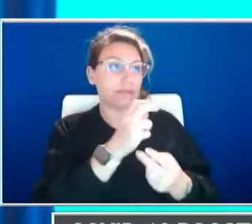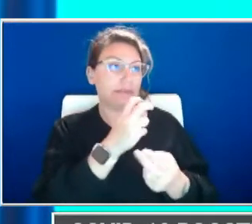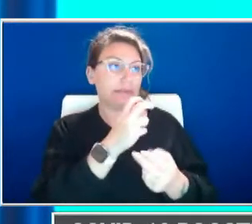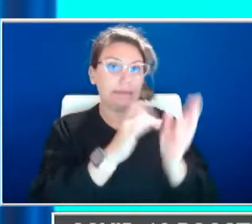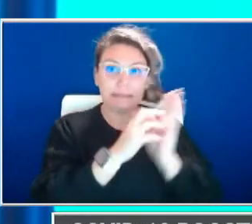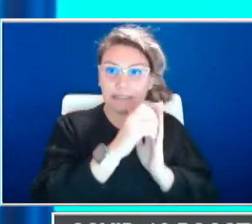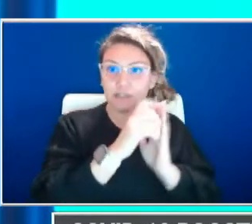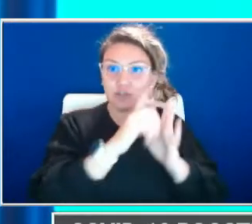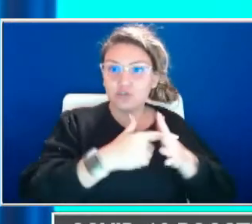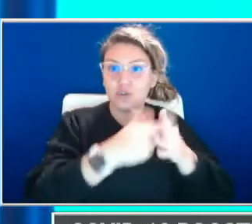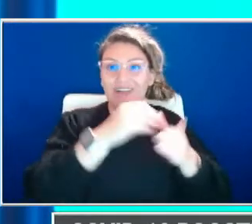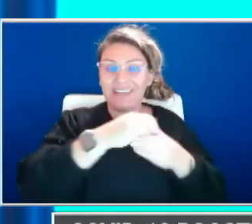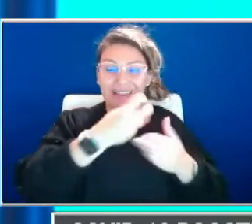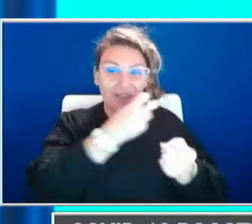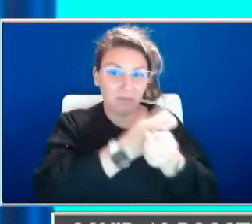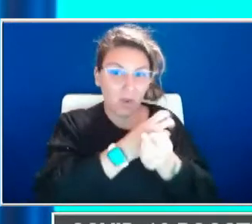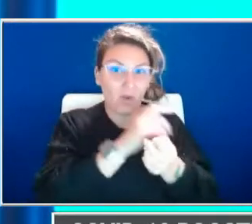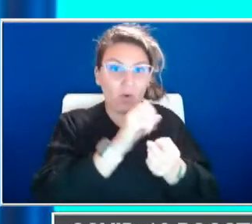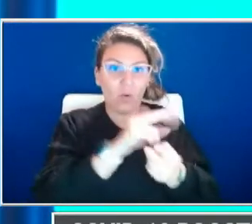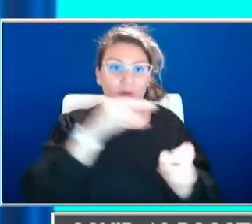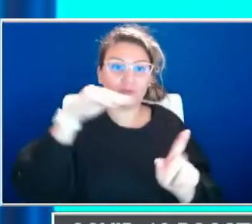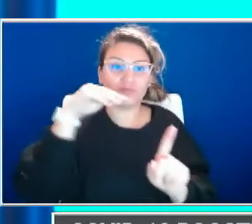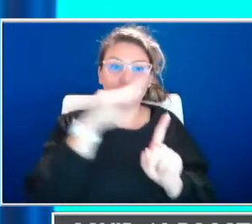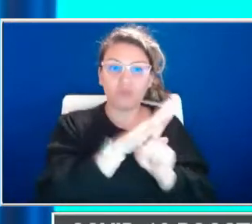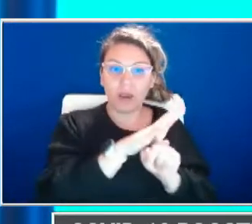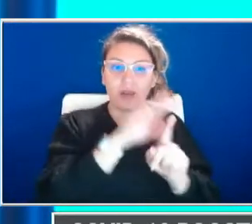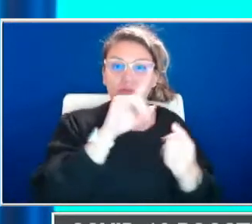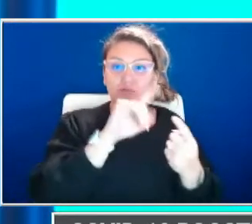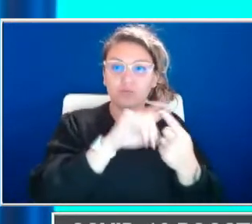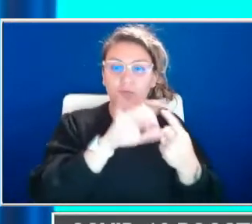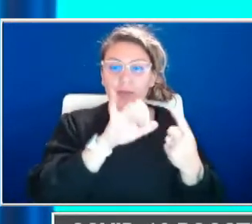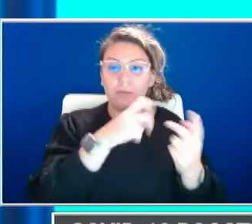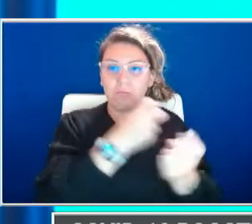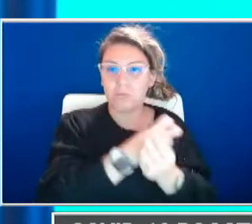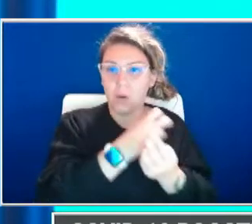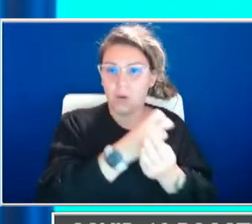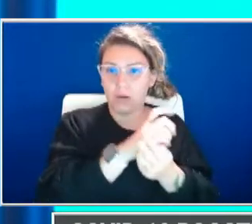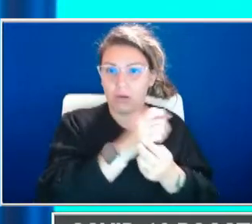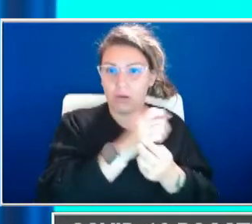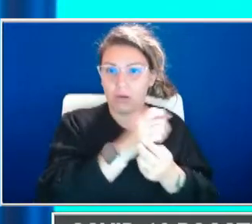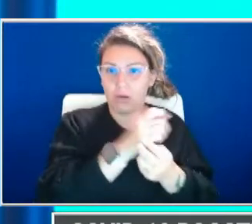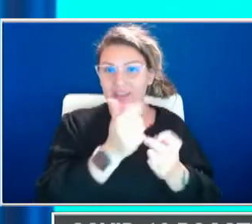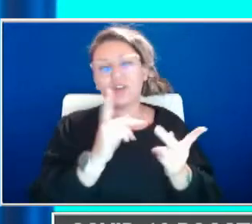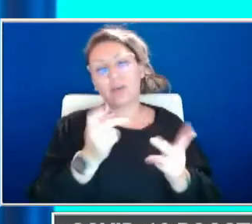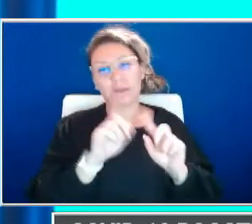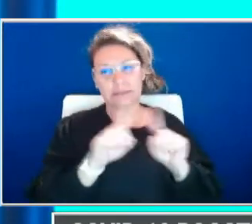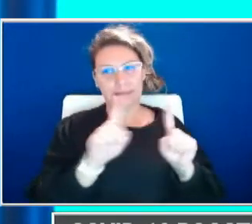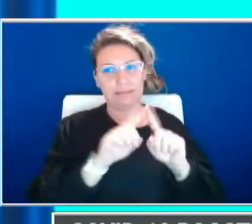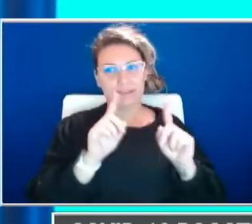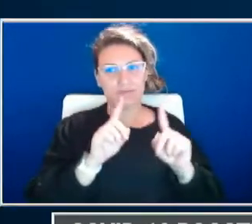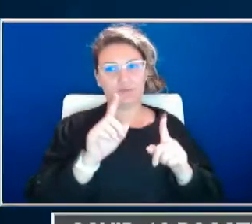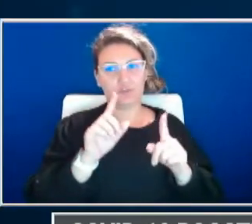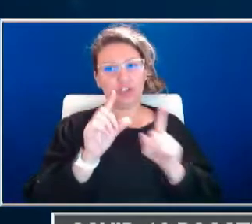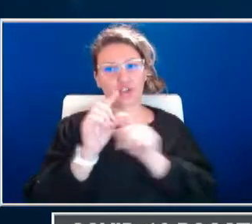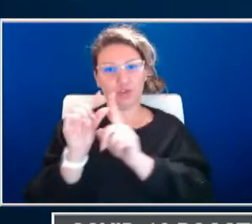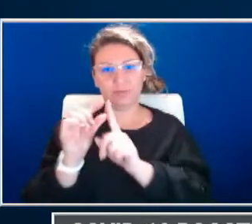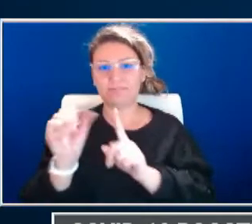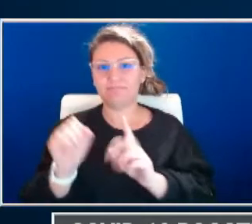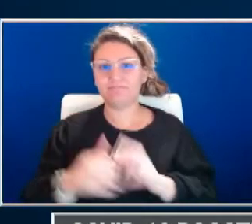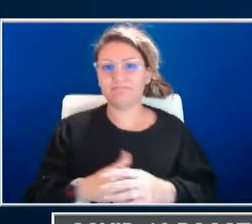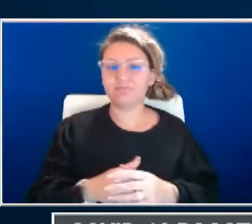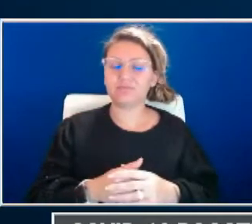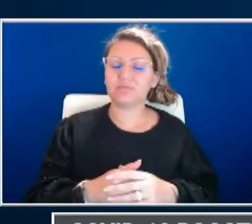that is spread to the bones from somewhere else. So those are slightly different terminology, yeah. Well, this has been a